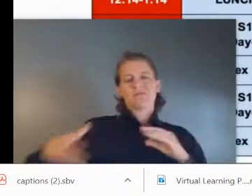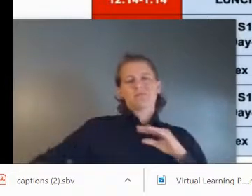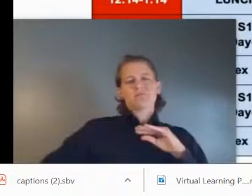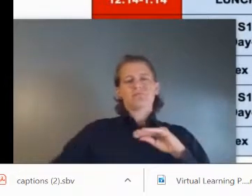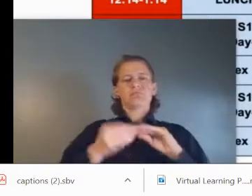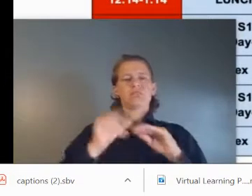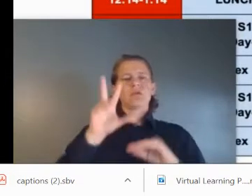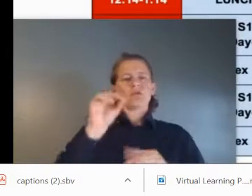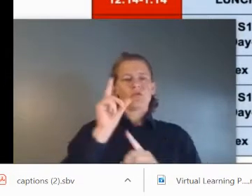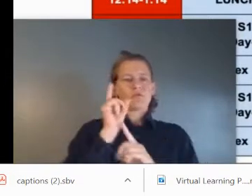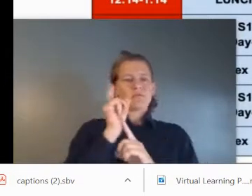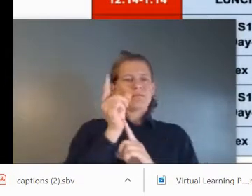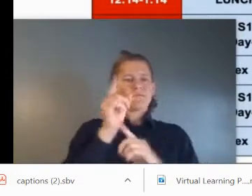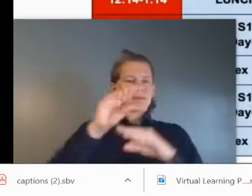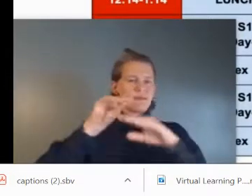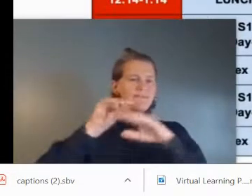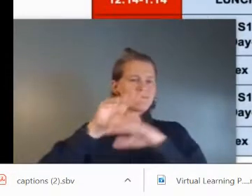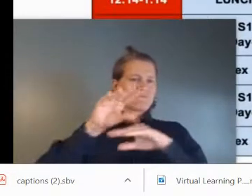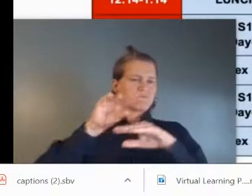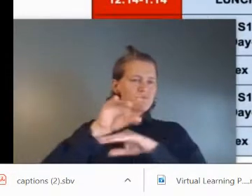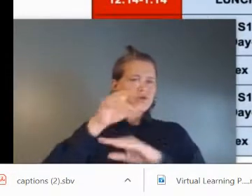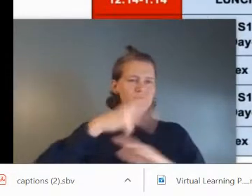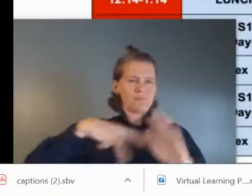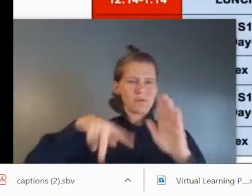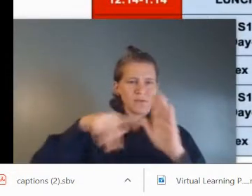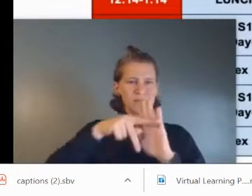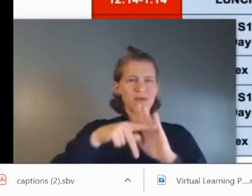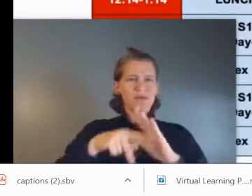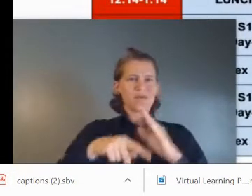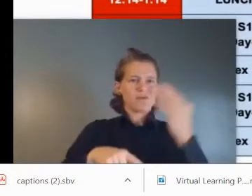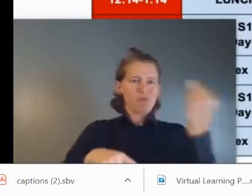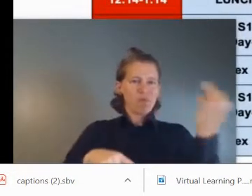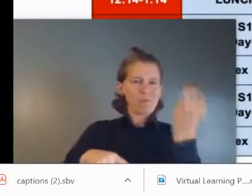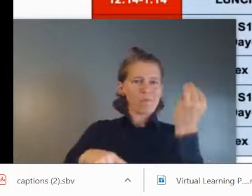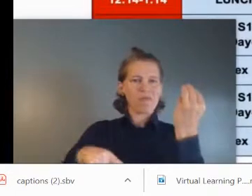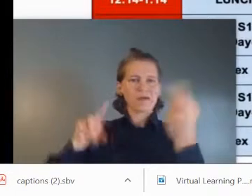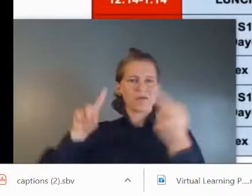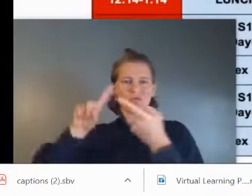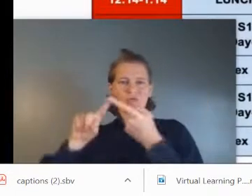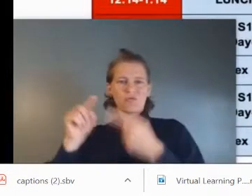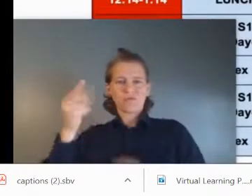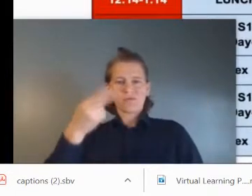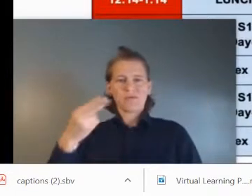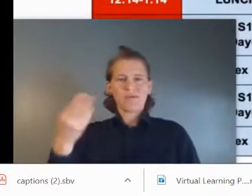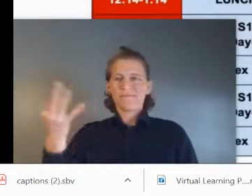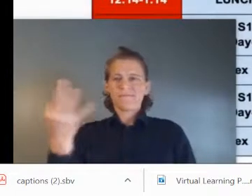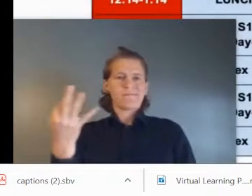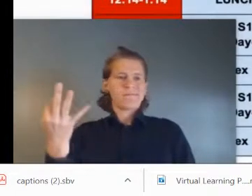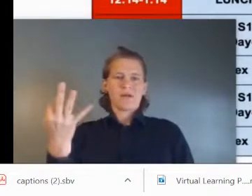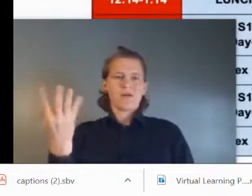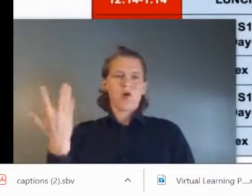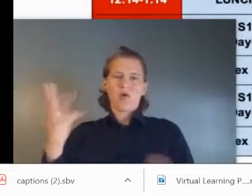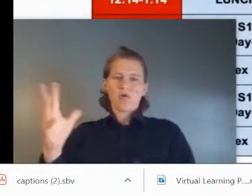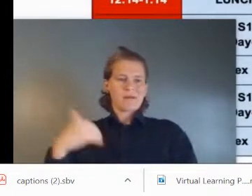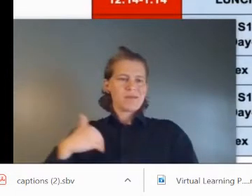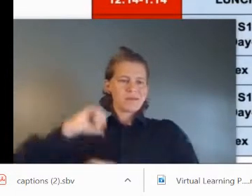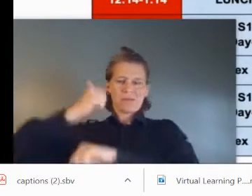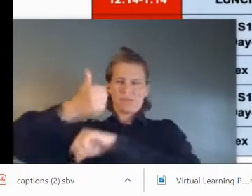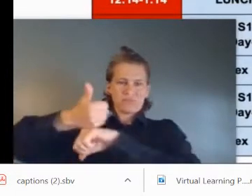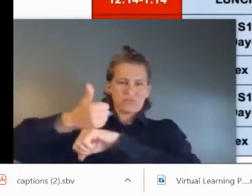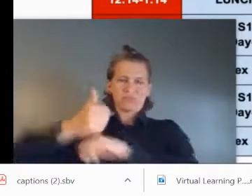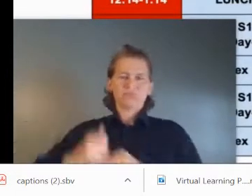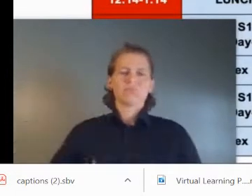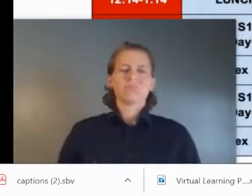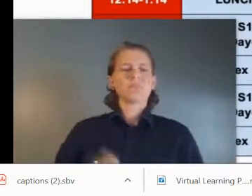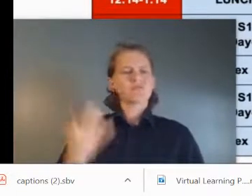advisory on Monday through Thursday. It is not necessary for Friday, as an hour-long advisory period already exists. Therefore,